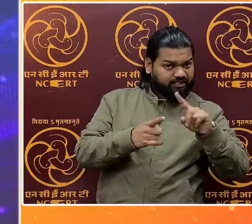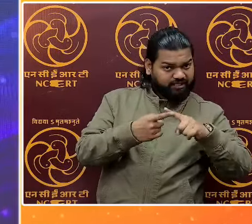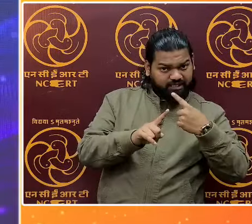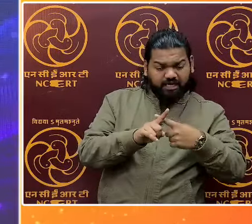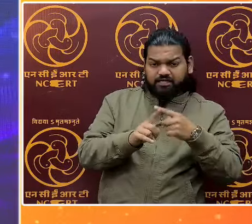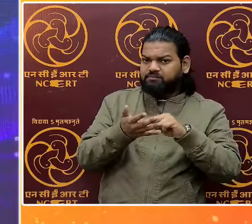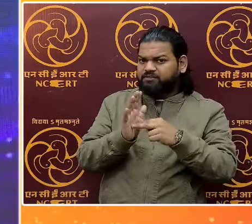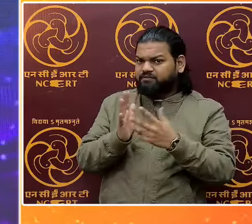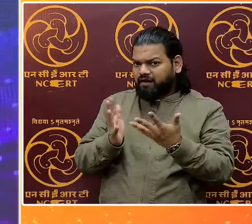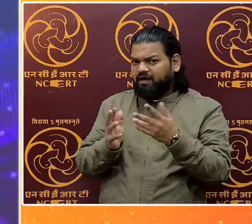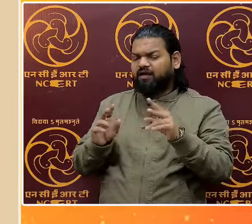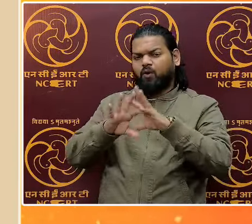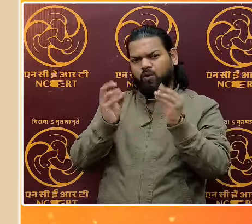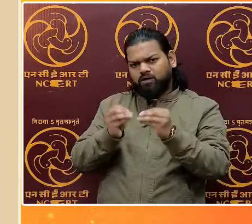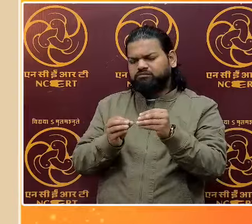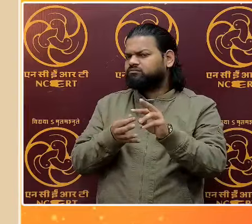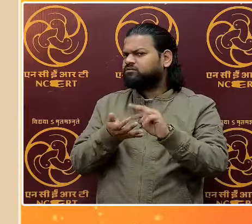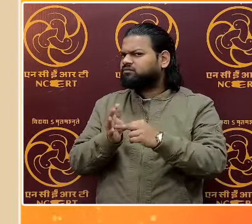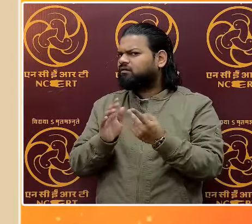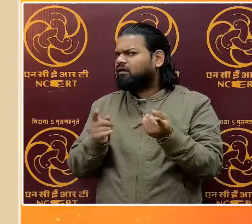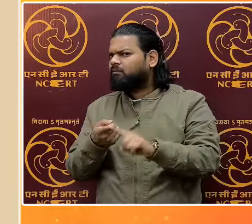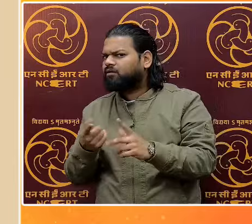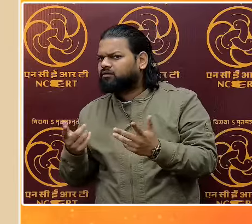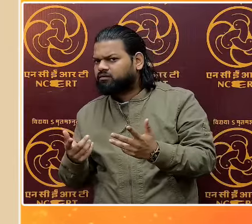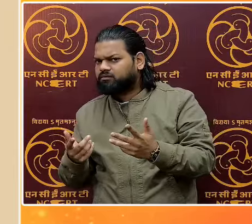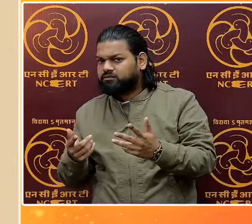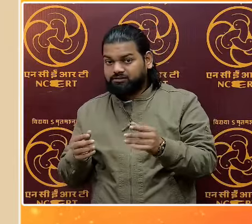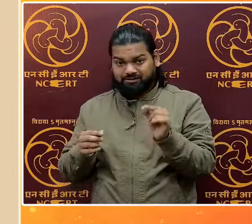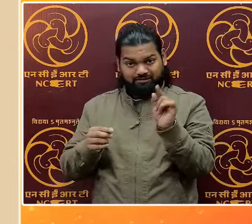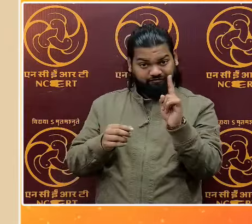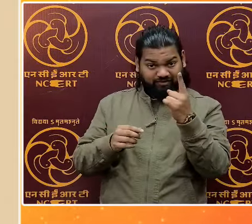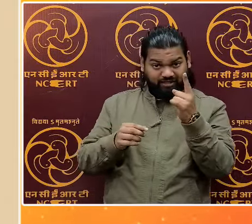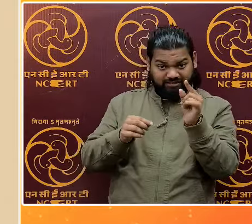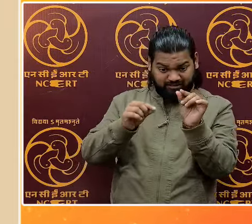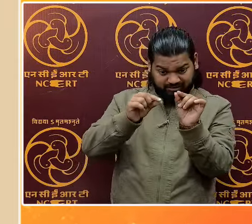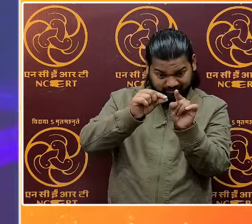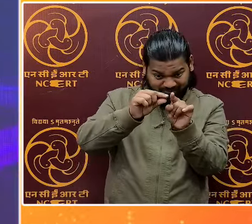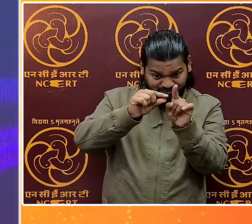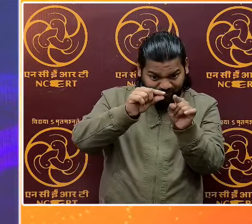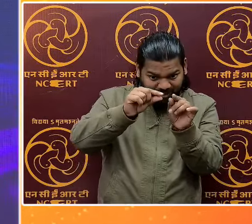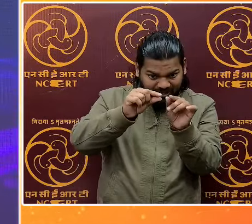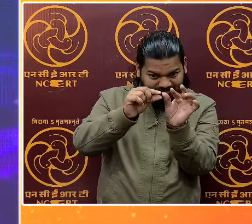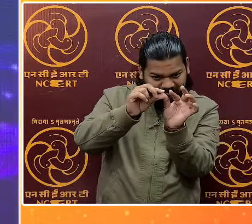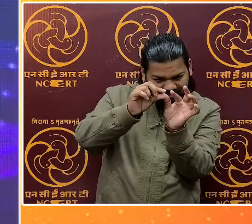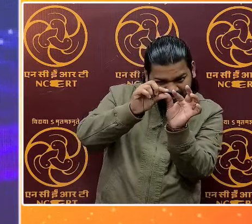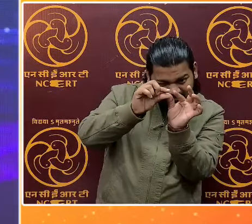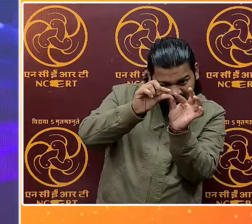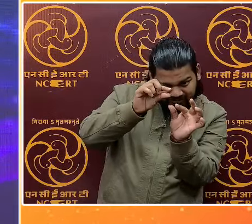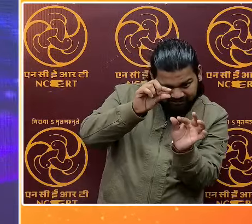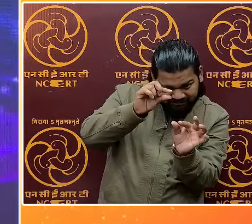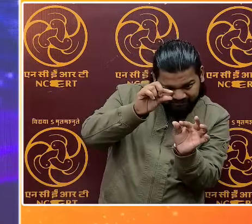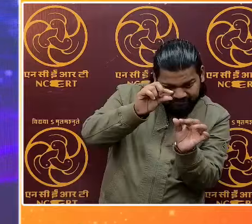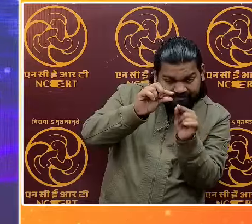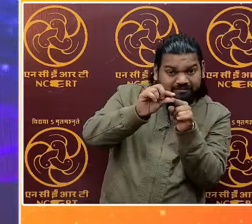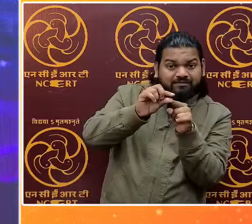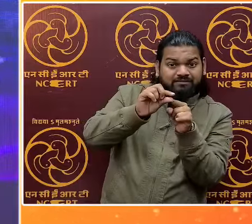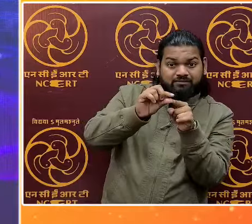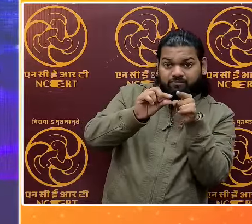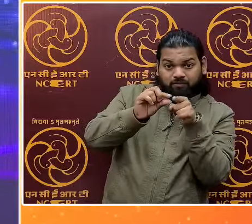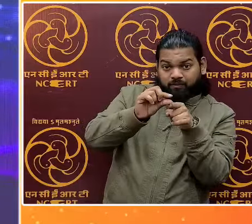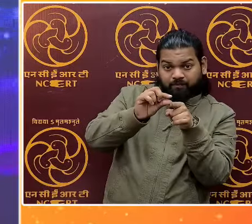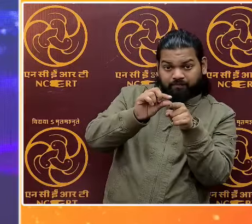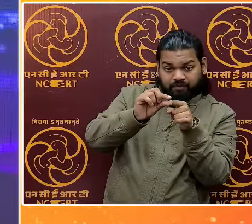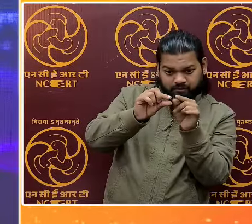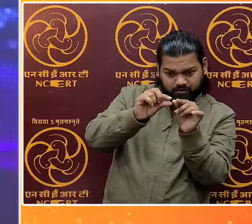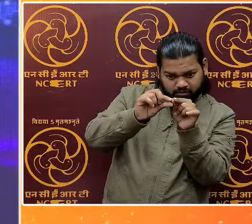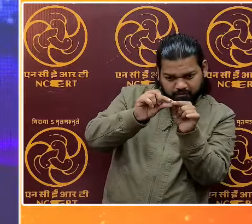convex mirror, what happens to it? It is thicker from the middle, right? Okay. And the convex one, it is